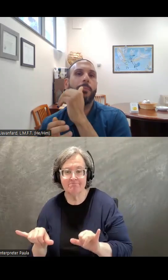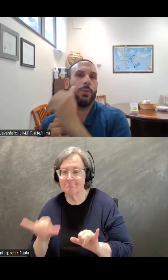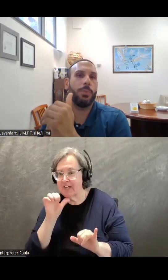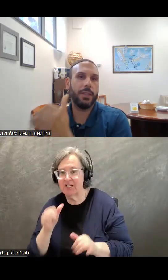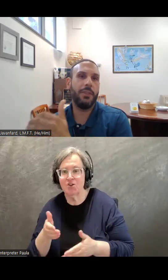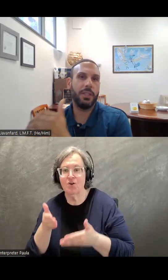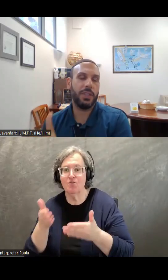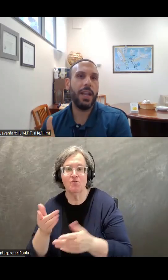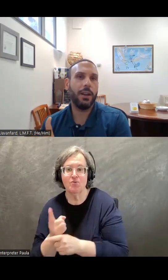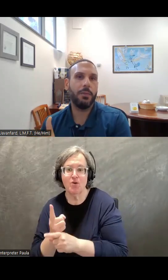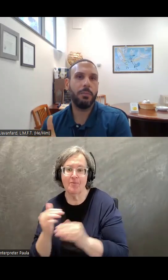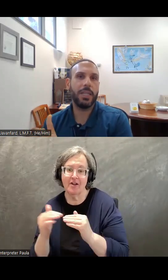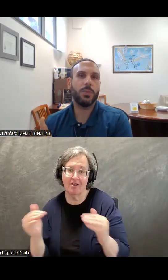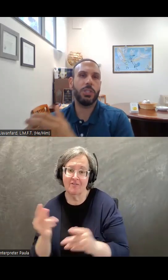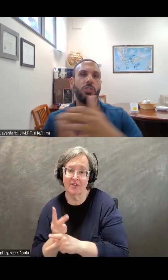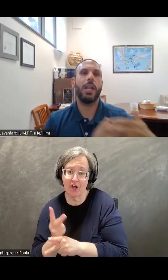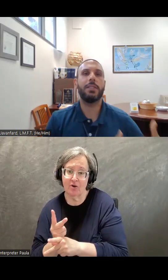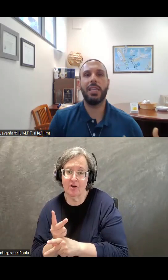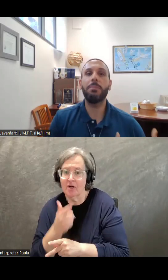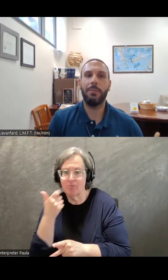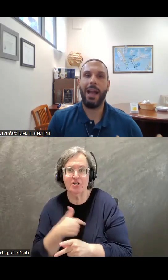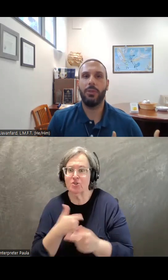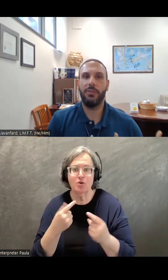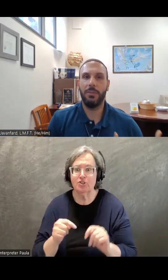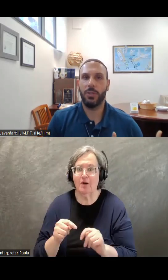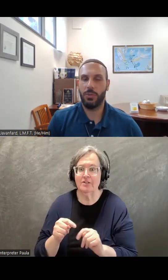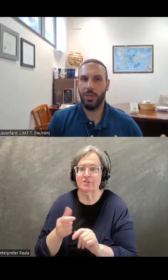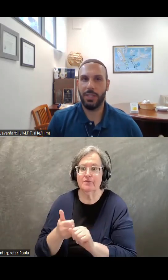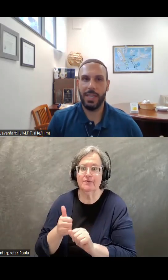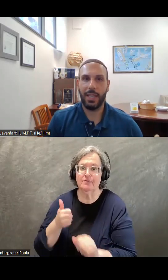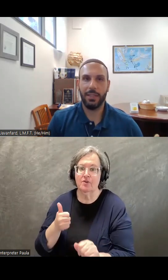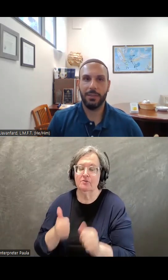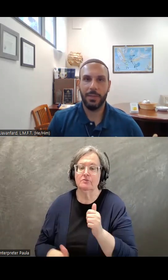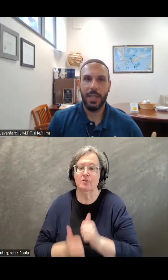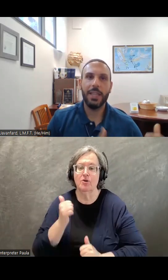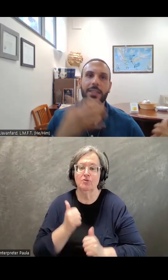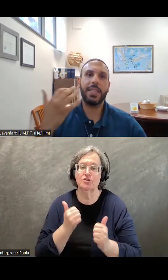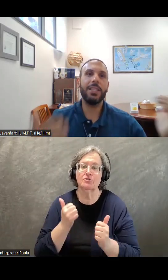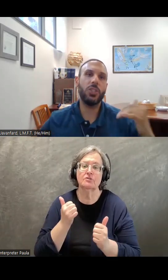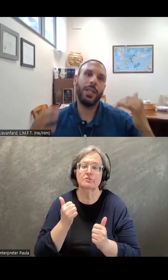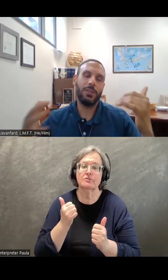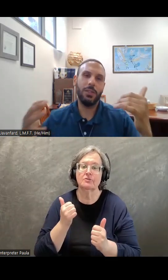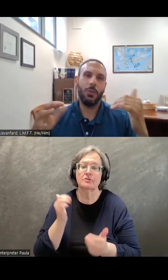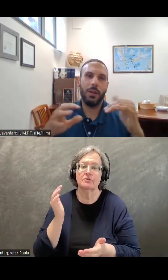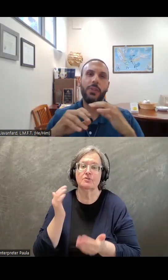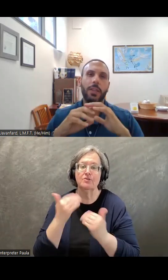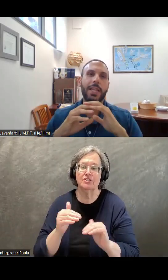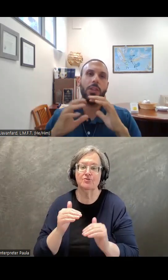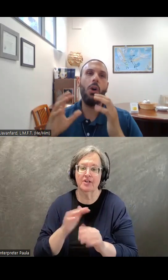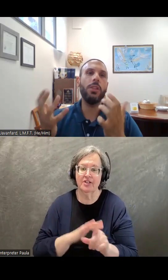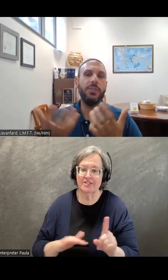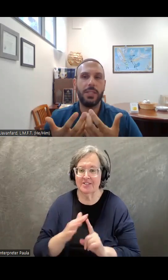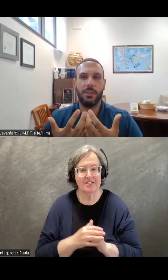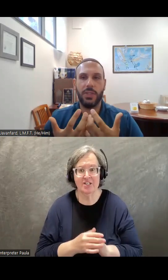the appropriate level of care because we're just trying to keep them out of the most restricted setting. It's this catch-22 where